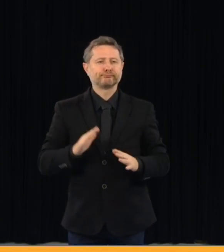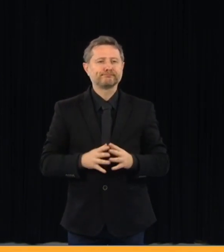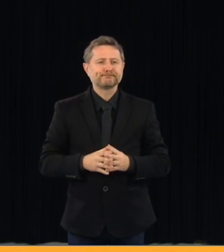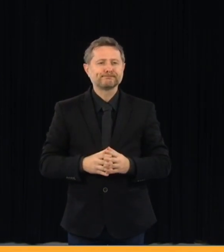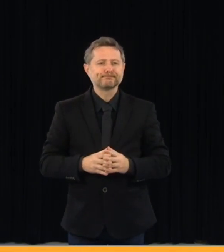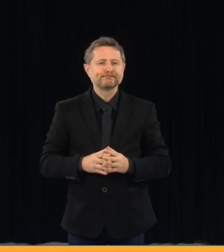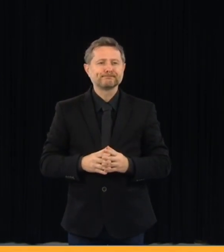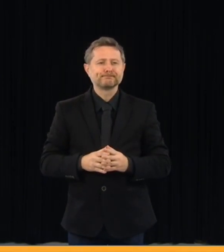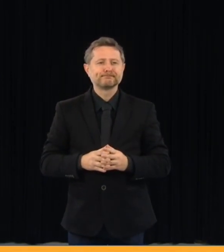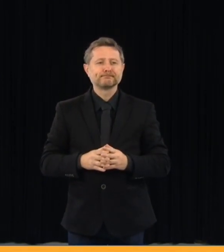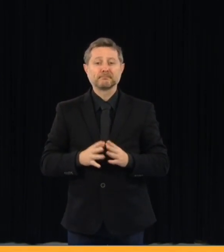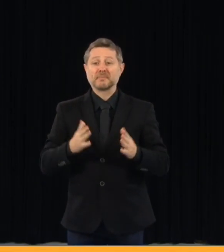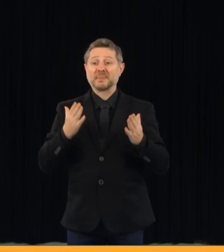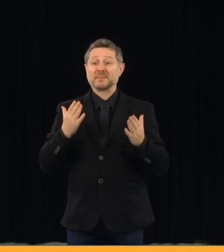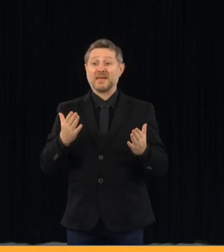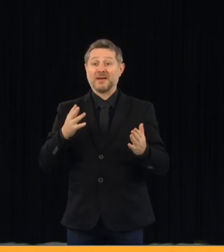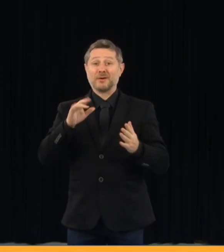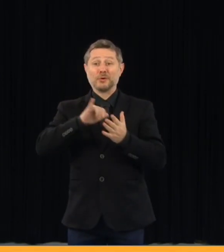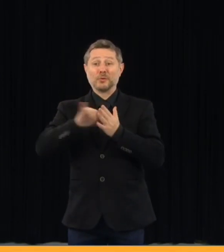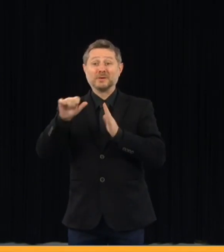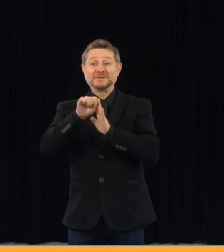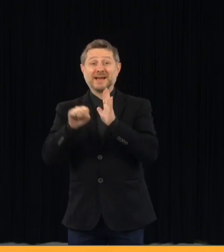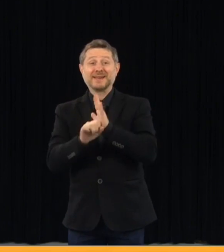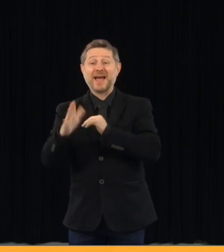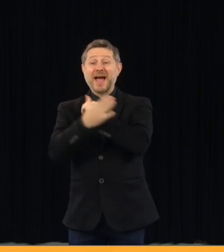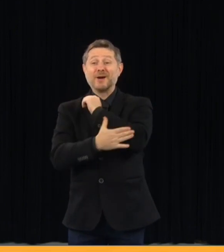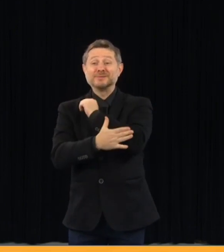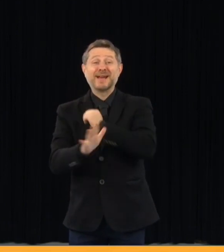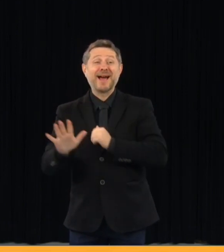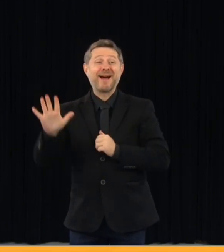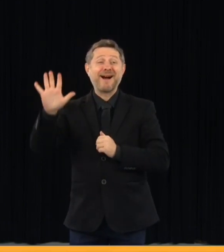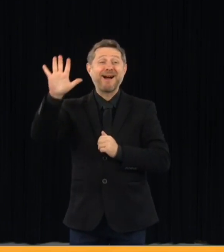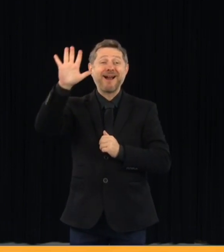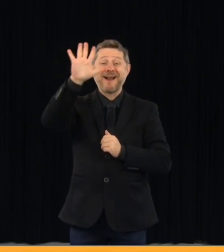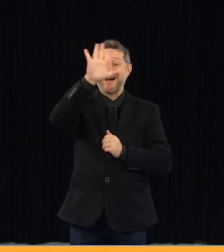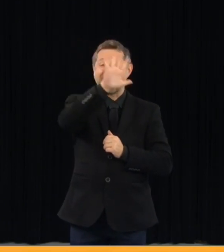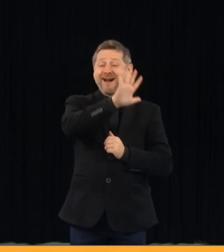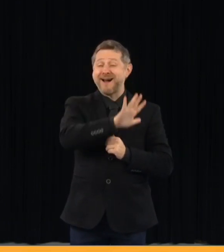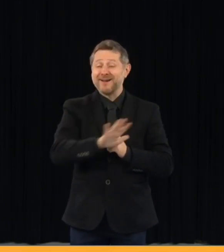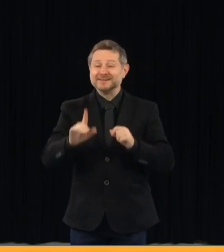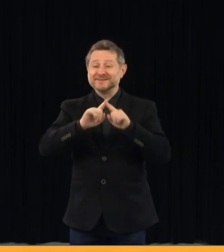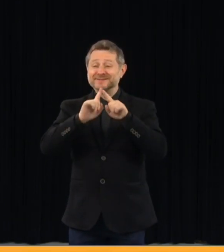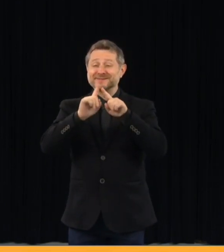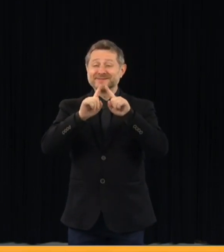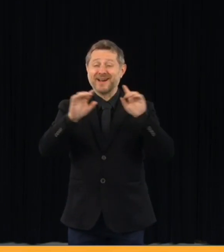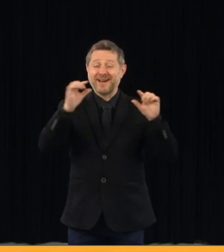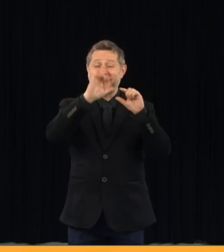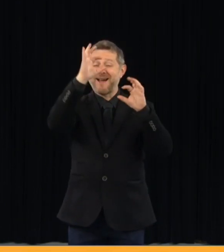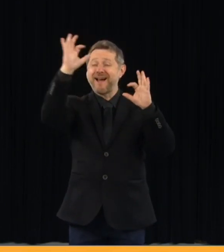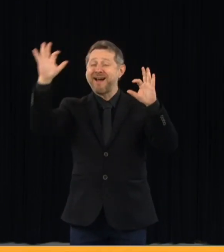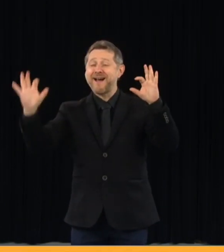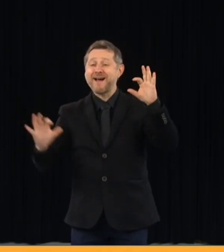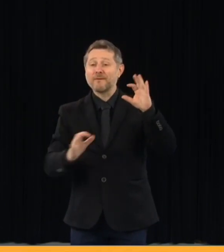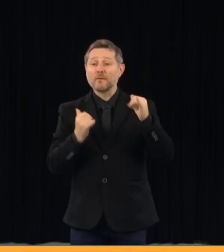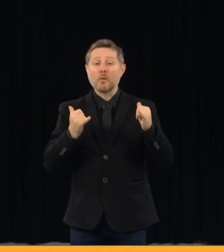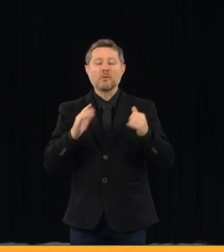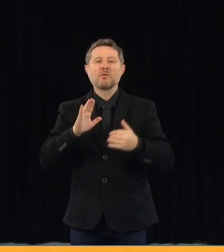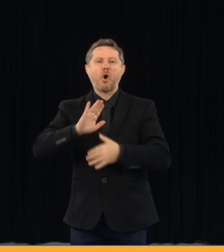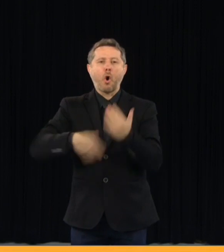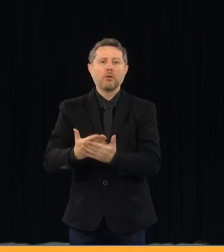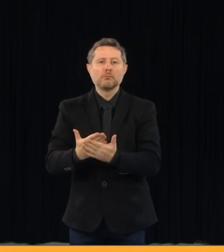Number of counties, you see the entire state. Every county in the state now